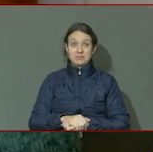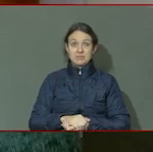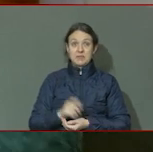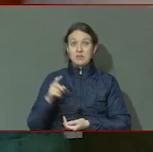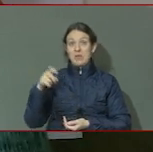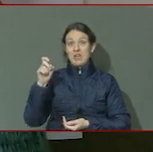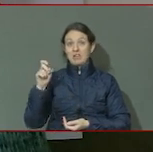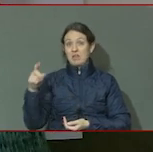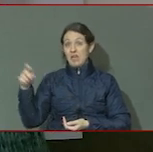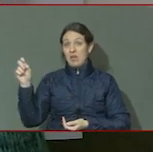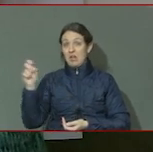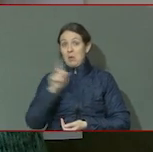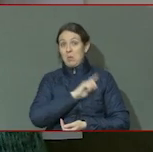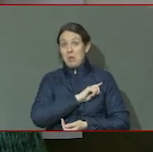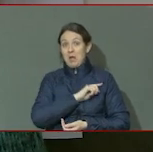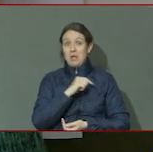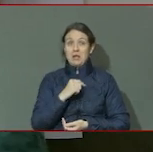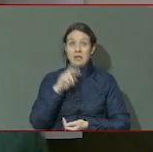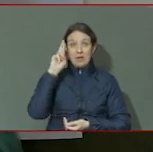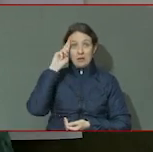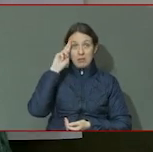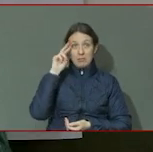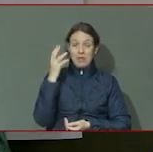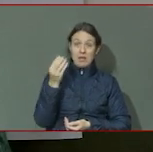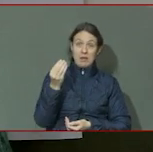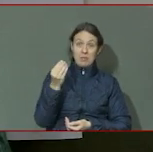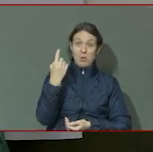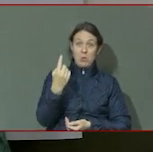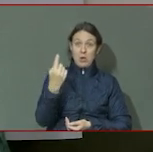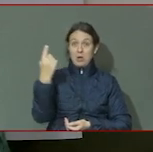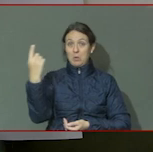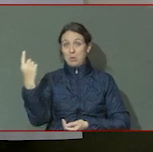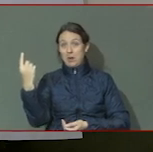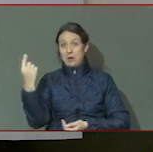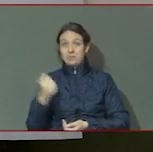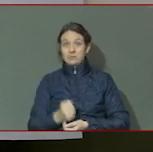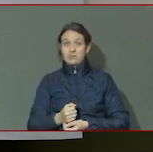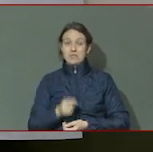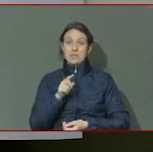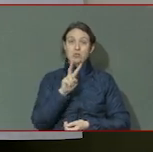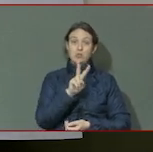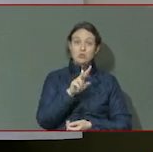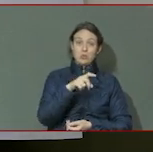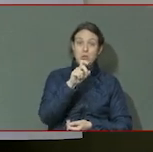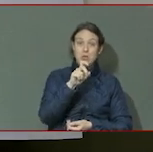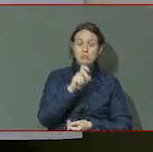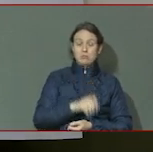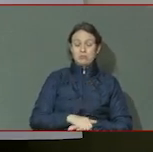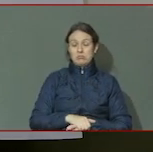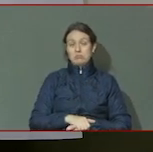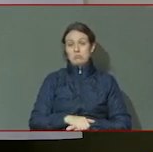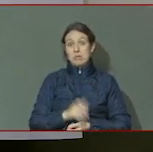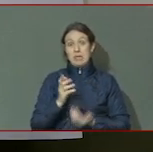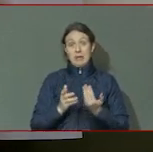an X because the ratio is 1 and 1. And then I use this one, 2X. If you